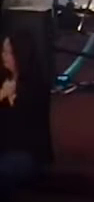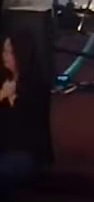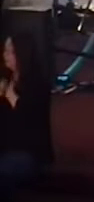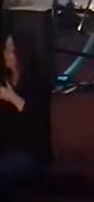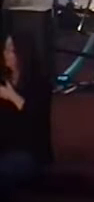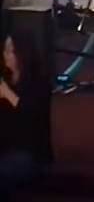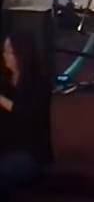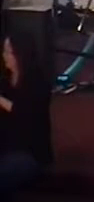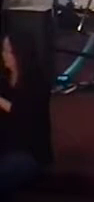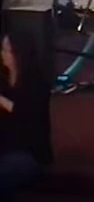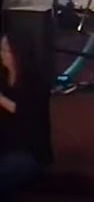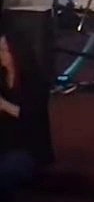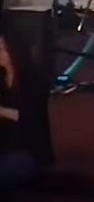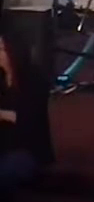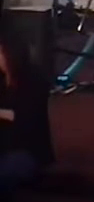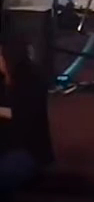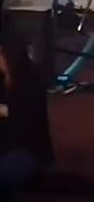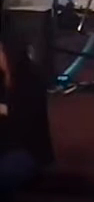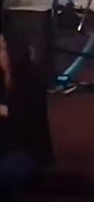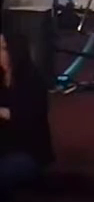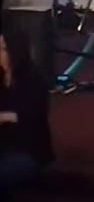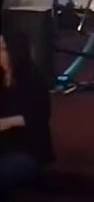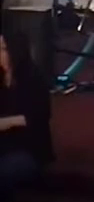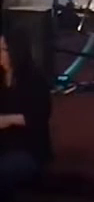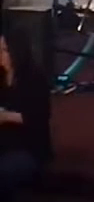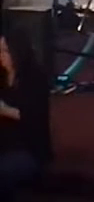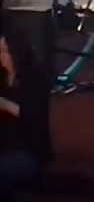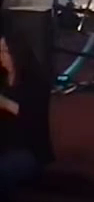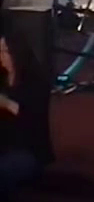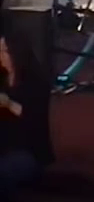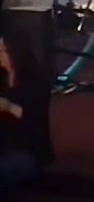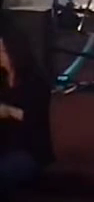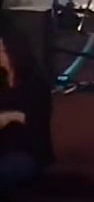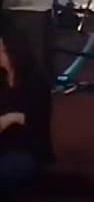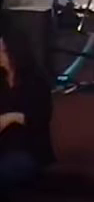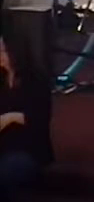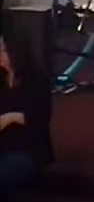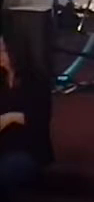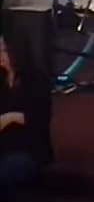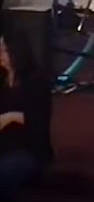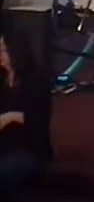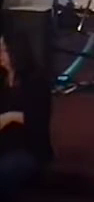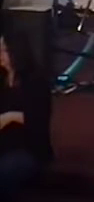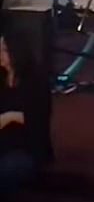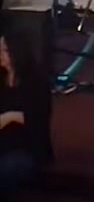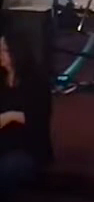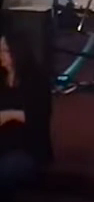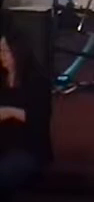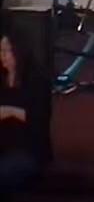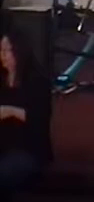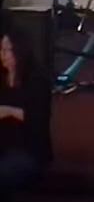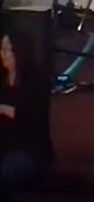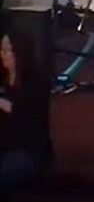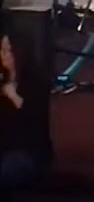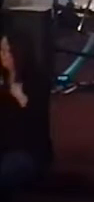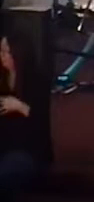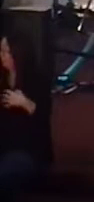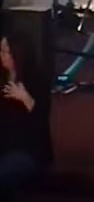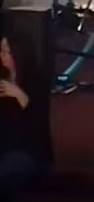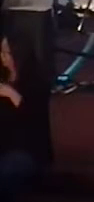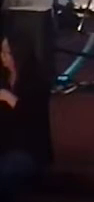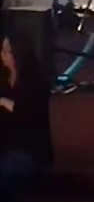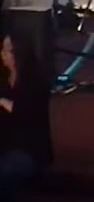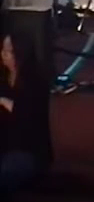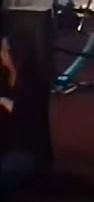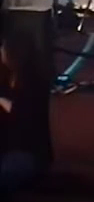are devoted. He says this in verse 16. He makes the whole body fit together perfectly as each part does